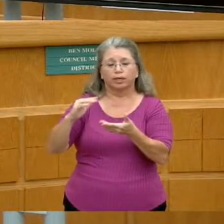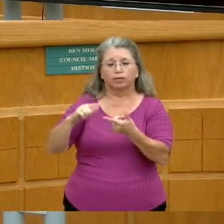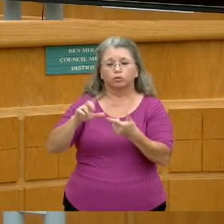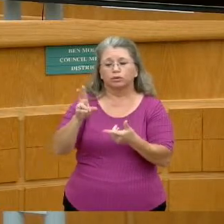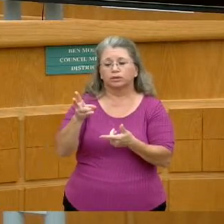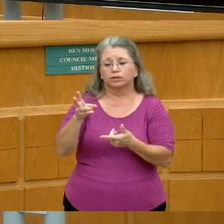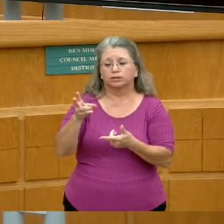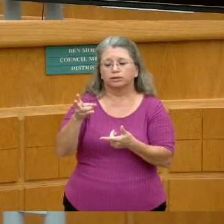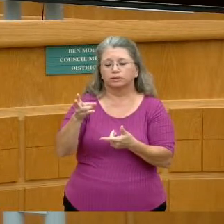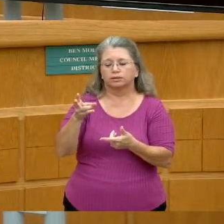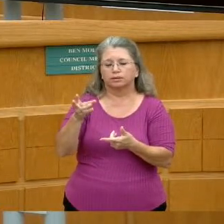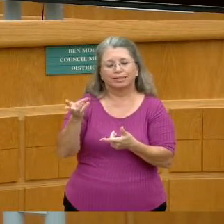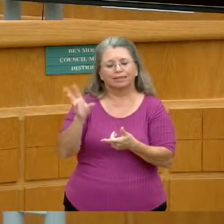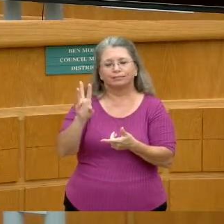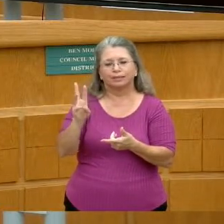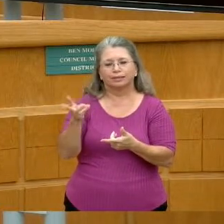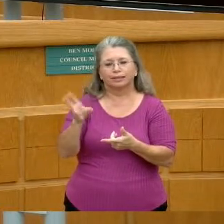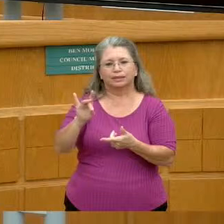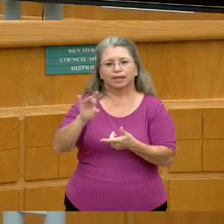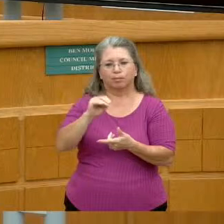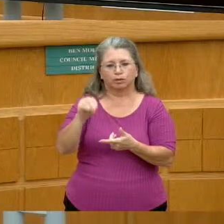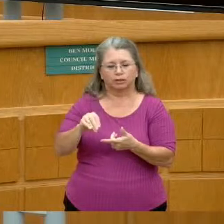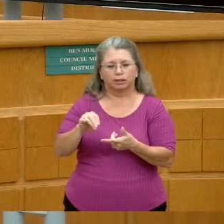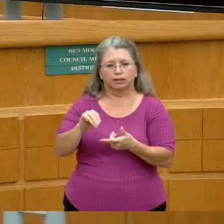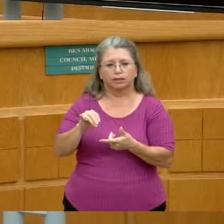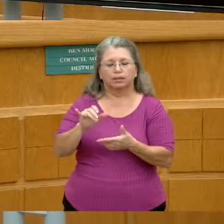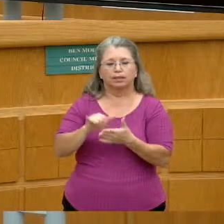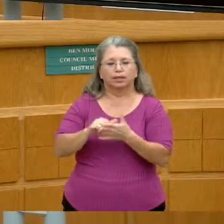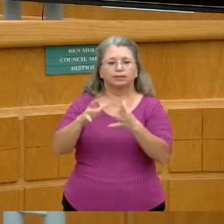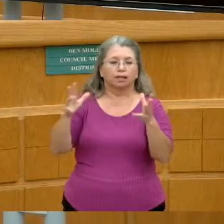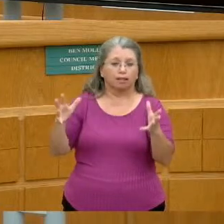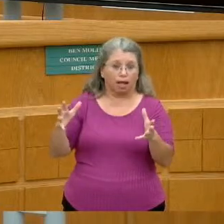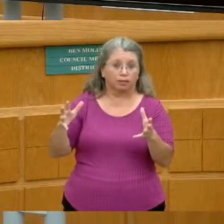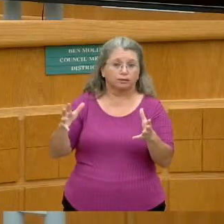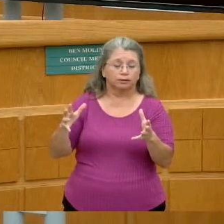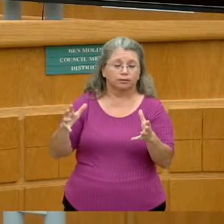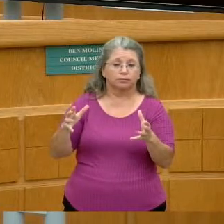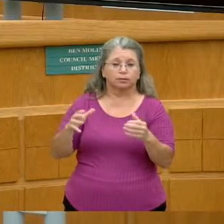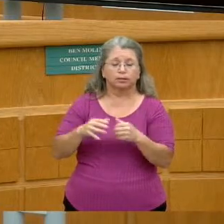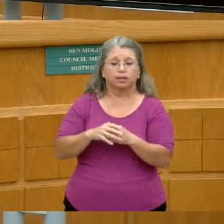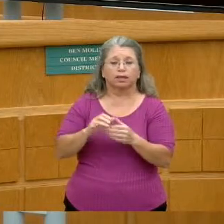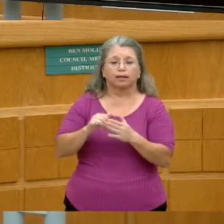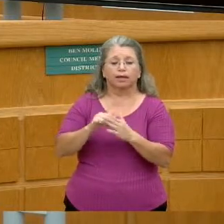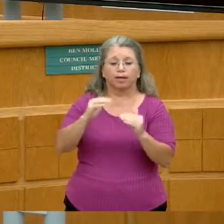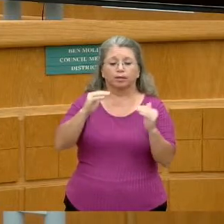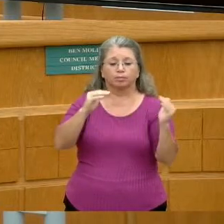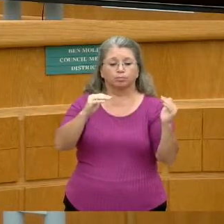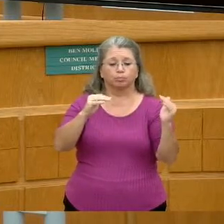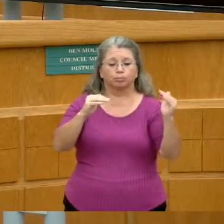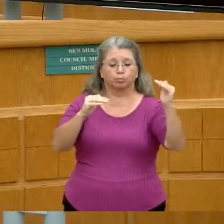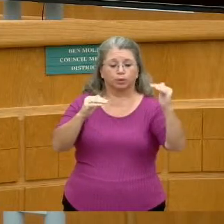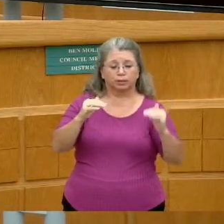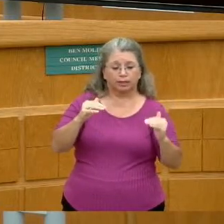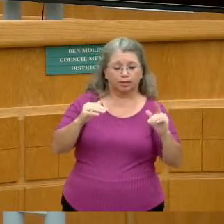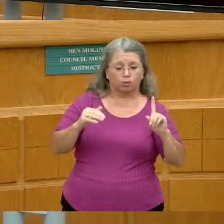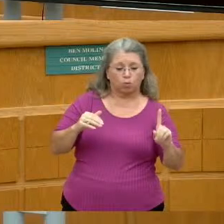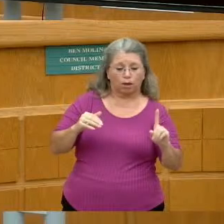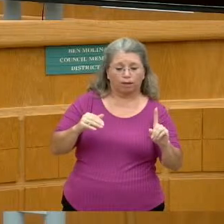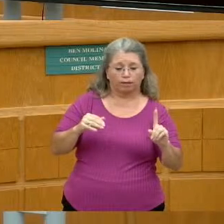lot, more than just masks can do. That gets our transmission rate down to 1 instead of being